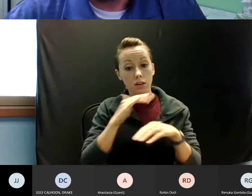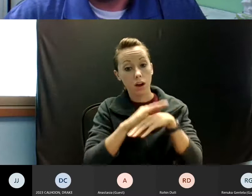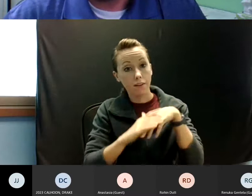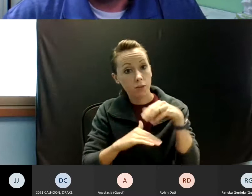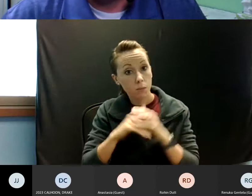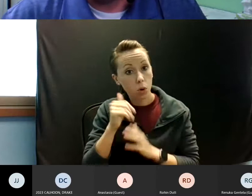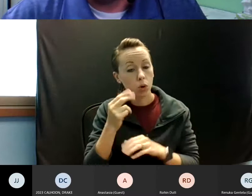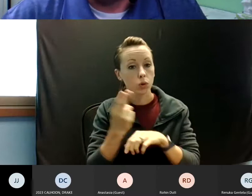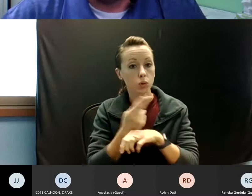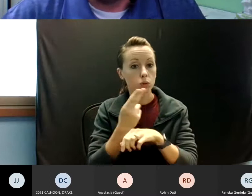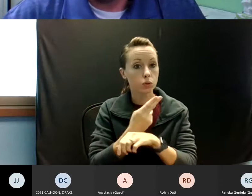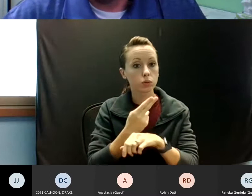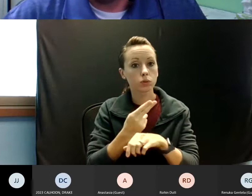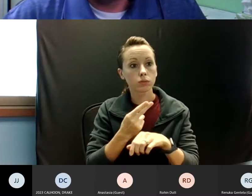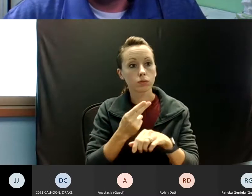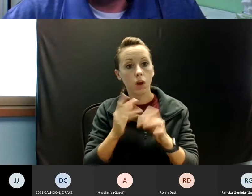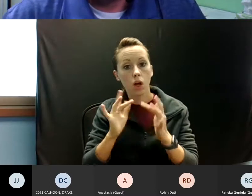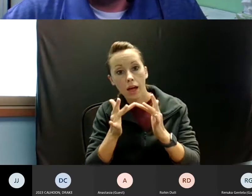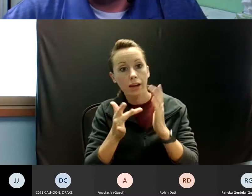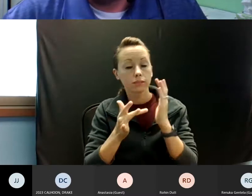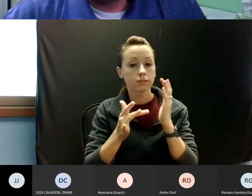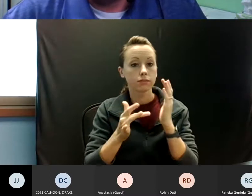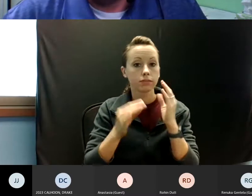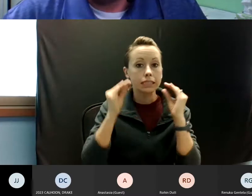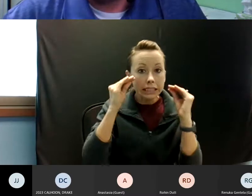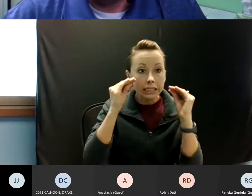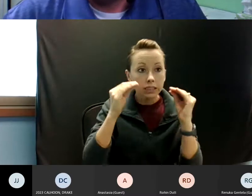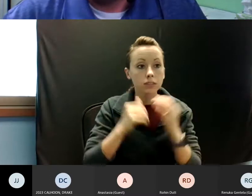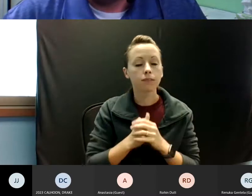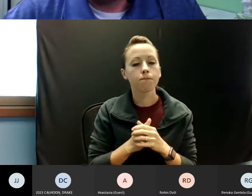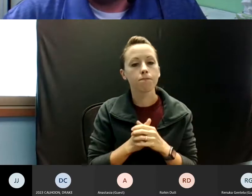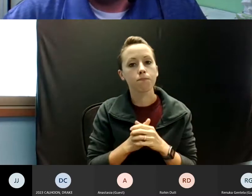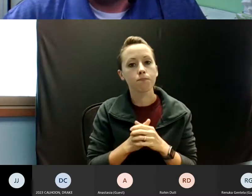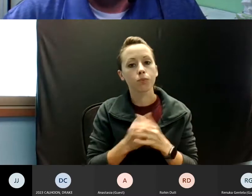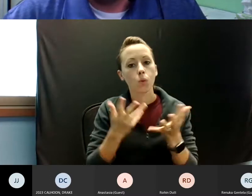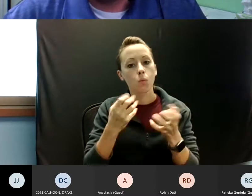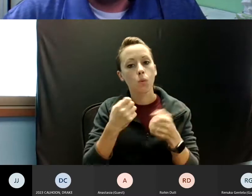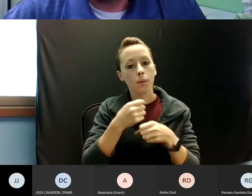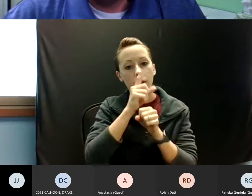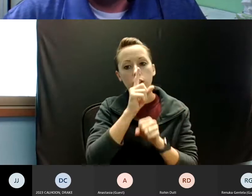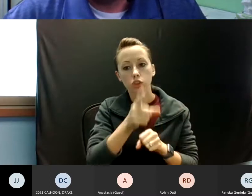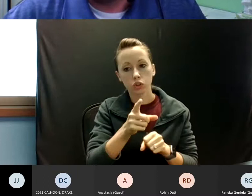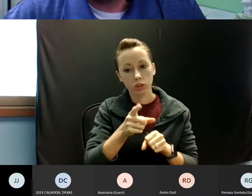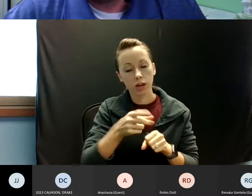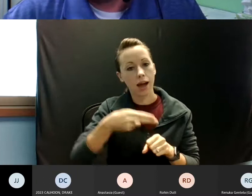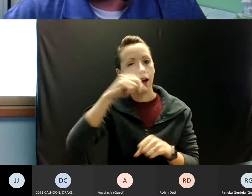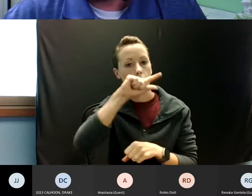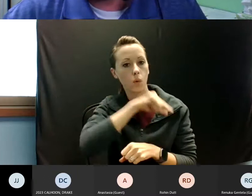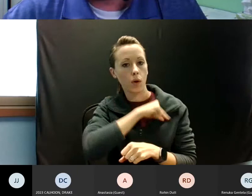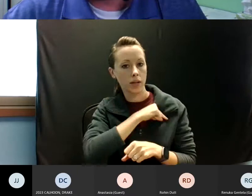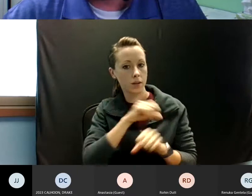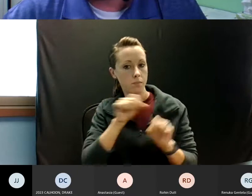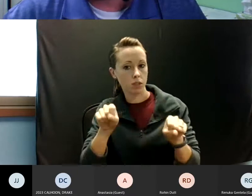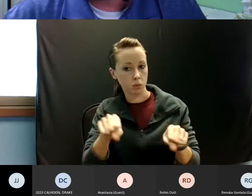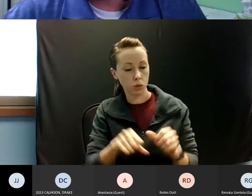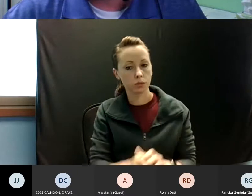digital ways of doing learning, so that we can make sure that it's as high quality as possible.